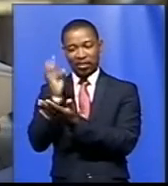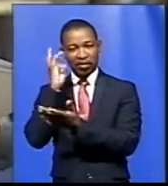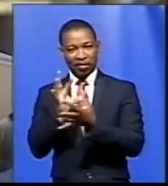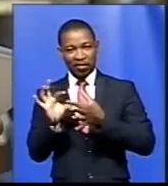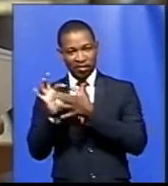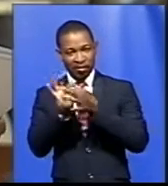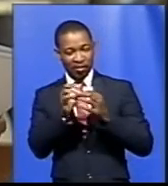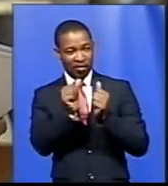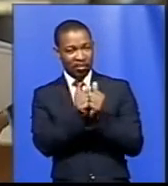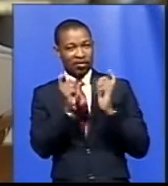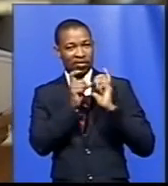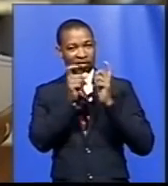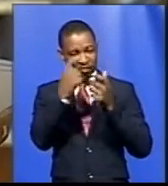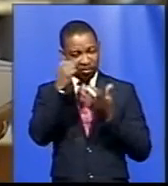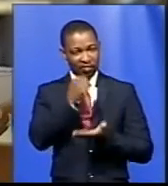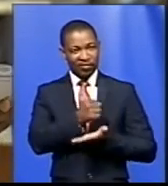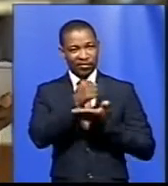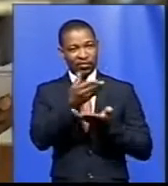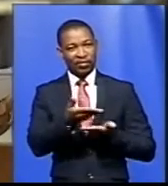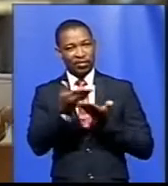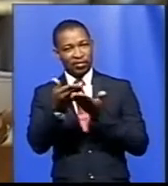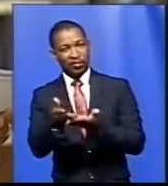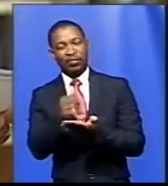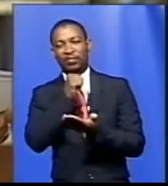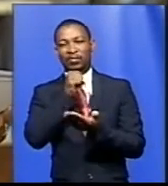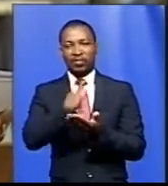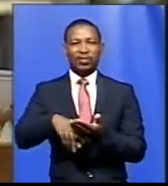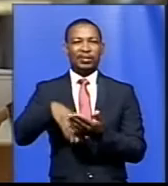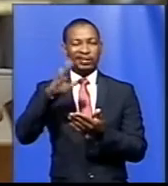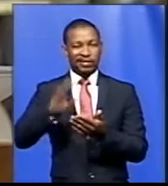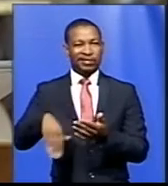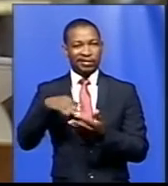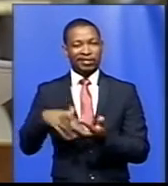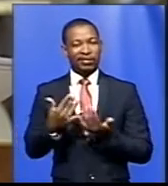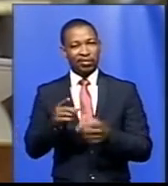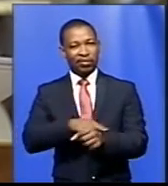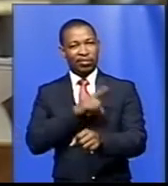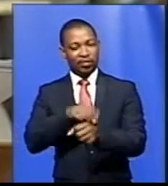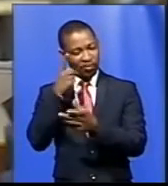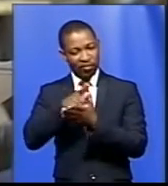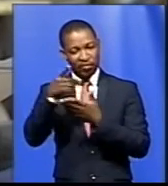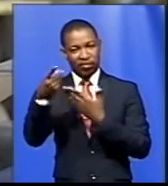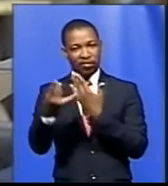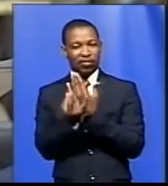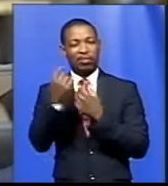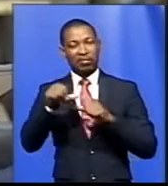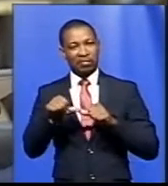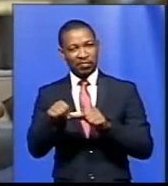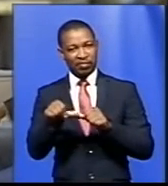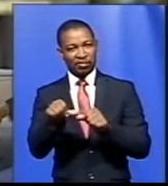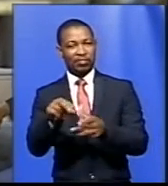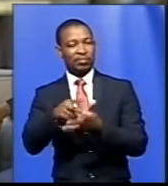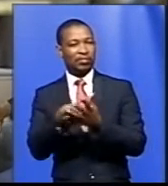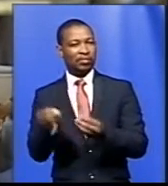delivery of the budget rather than stalling project implementation, resulting in cost overruns. Since